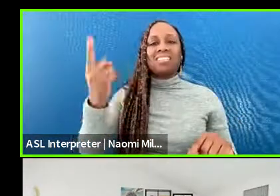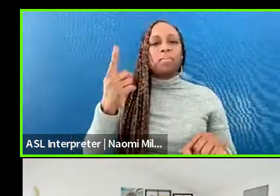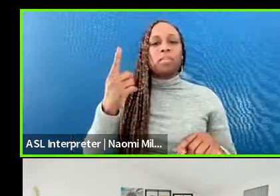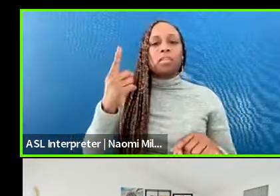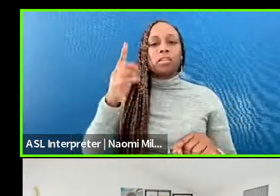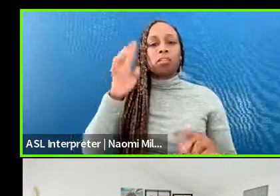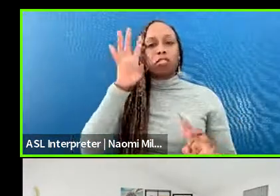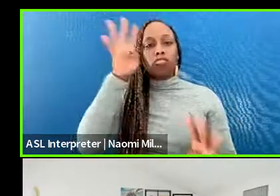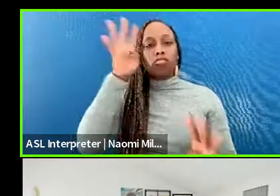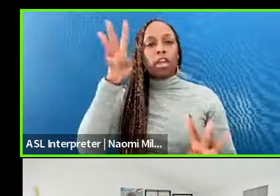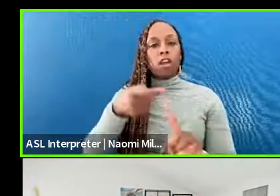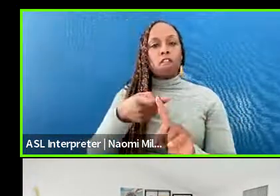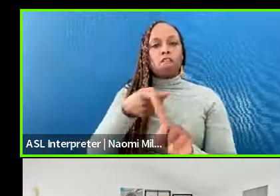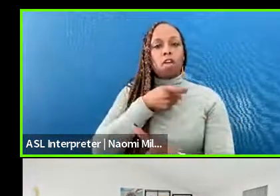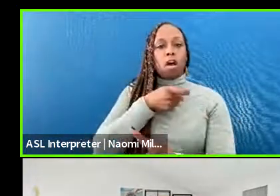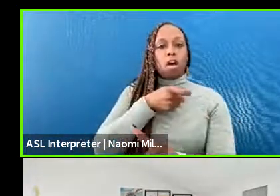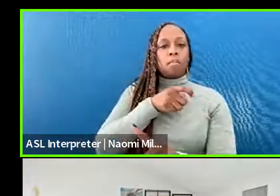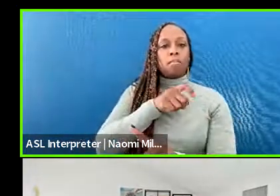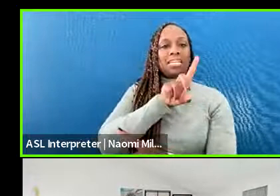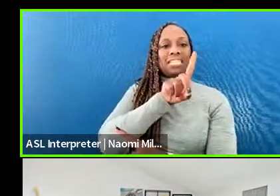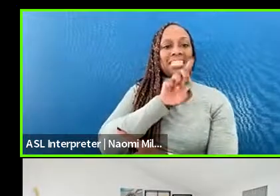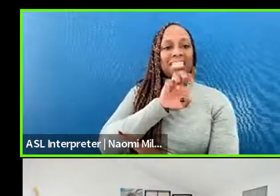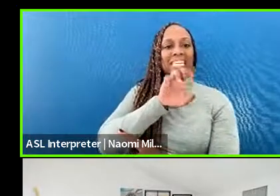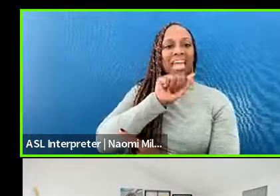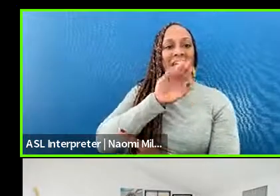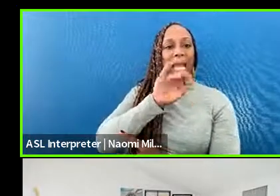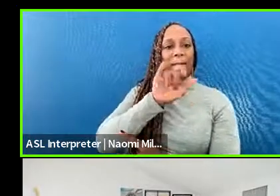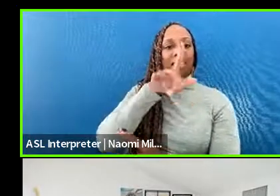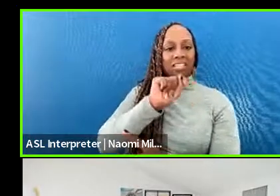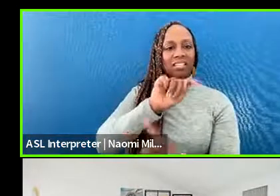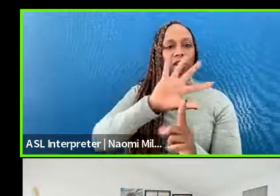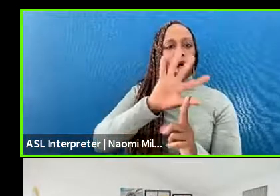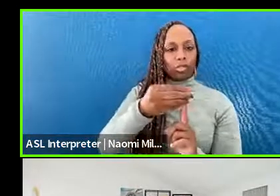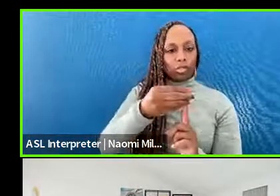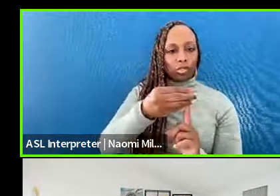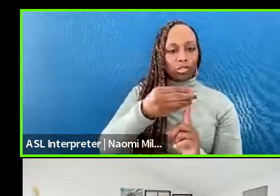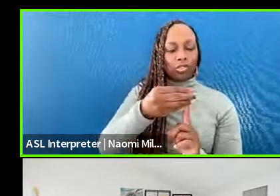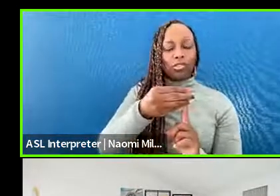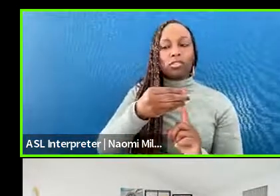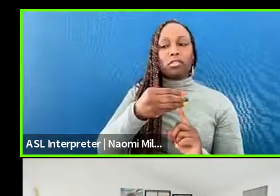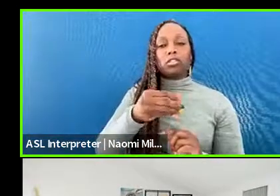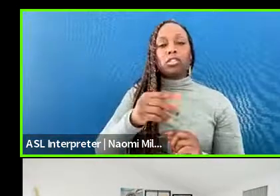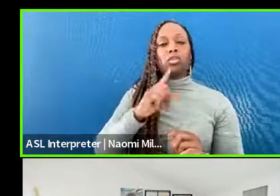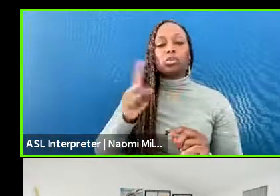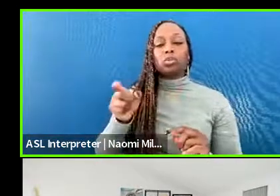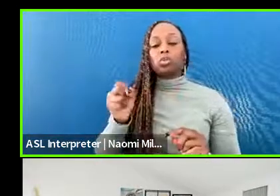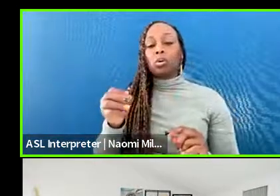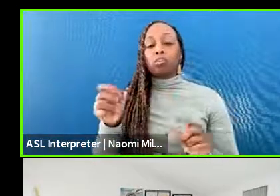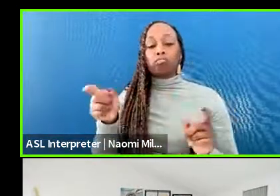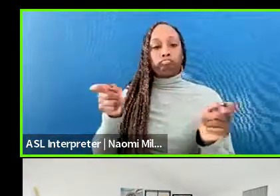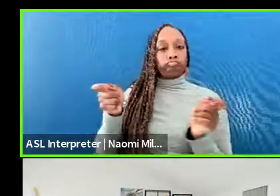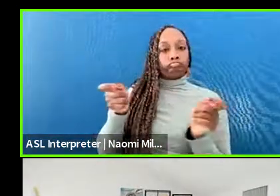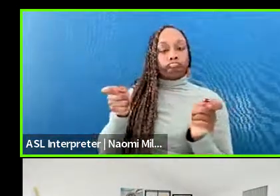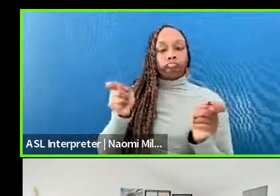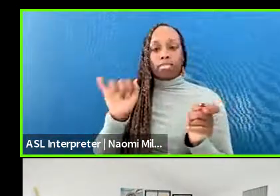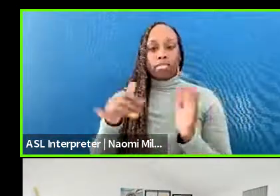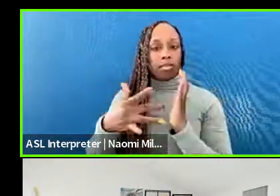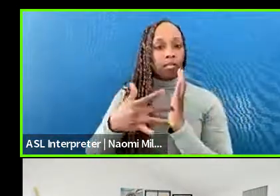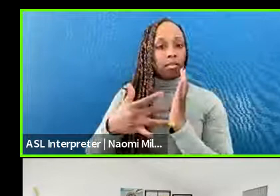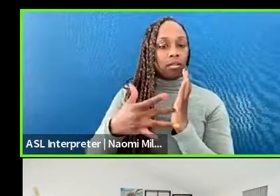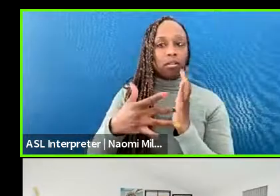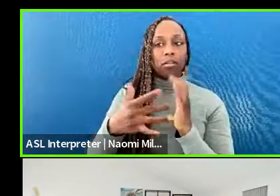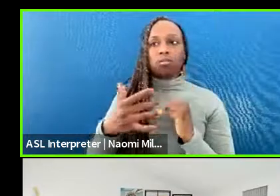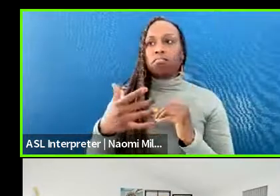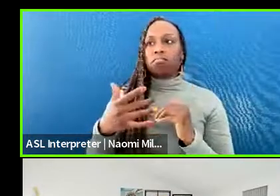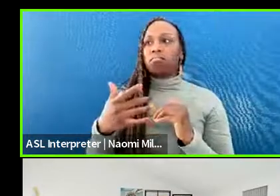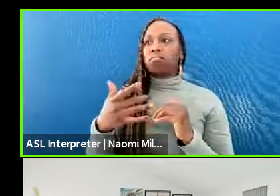a deeply ableist culture. And just sort of regulating the technology or